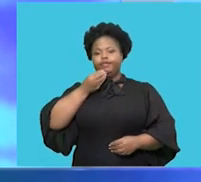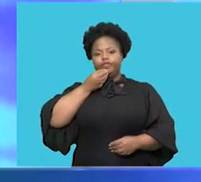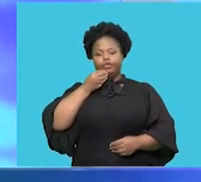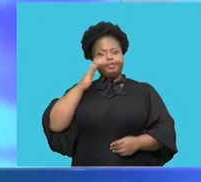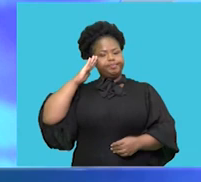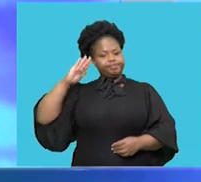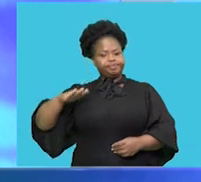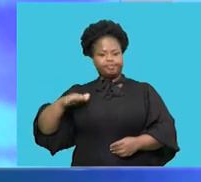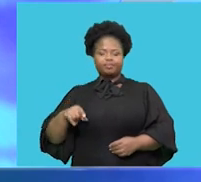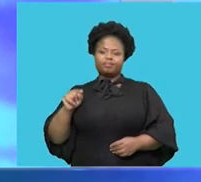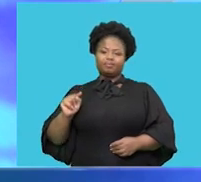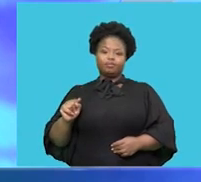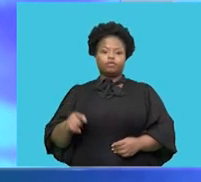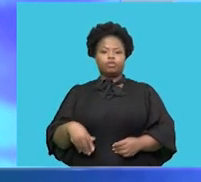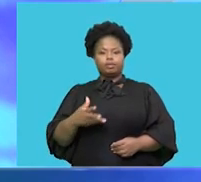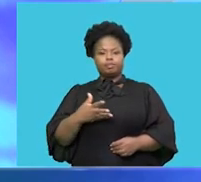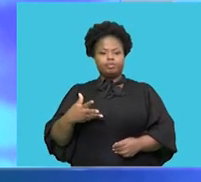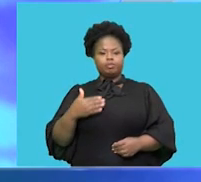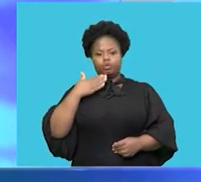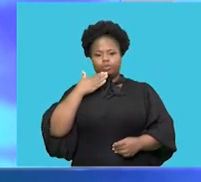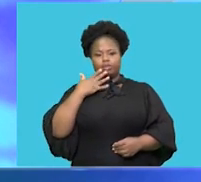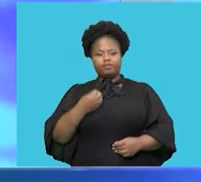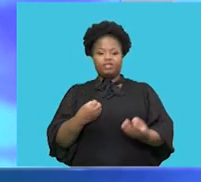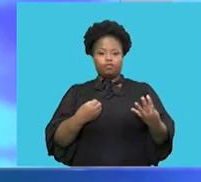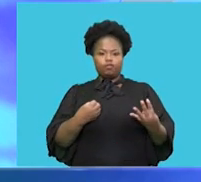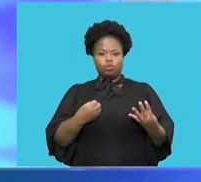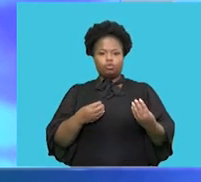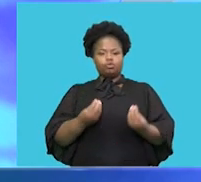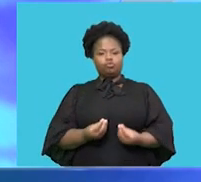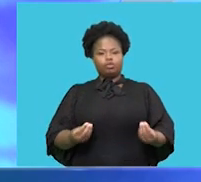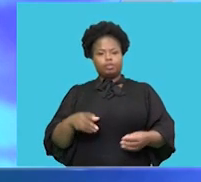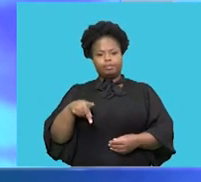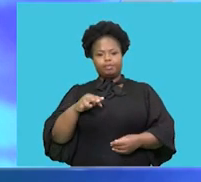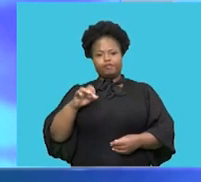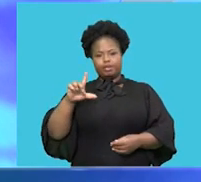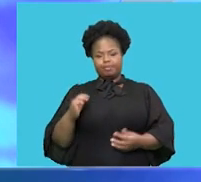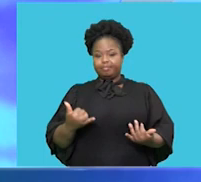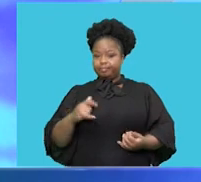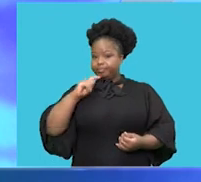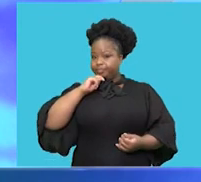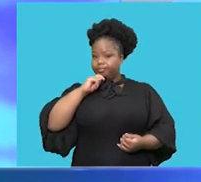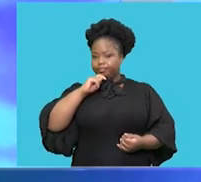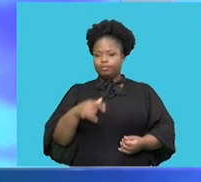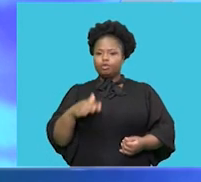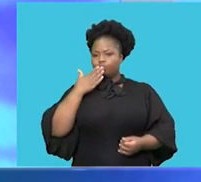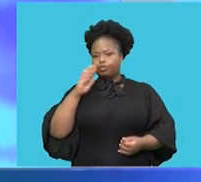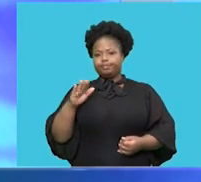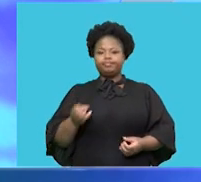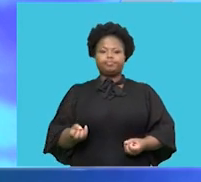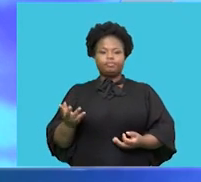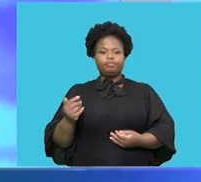ikhanda kumama ongasebenzi okhulisa izingane ezine ePimville namhlanje ngesikhathi zasekuseni. Umnikelo ubonise